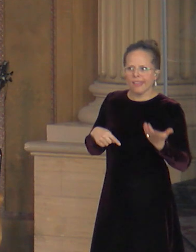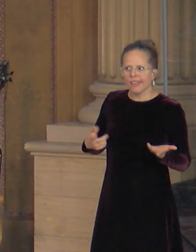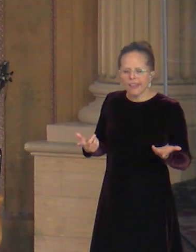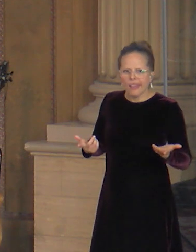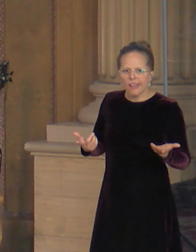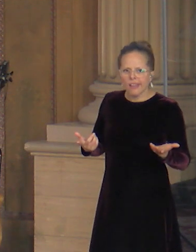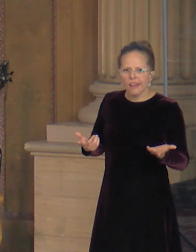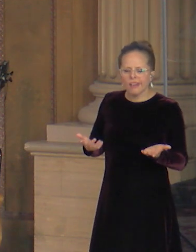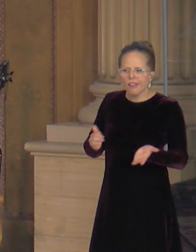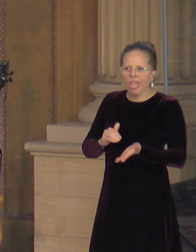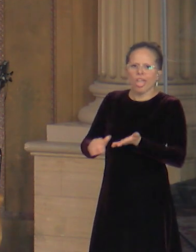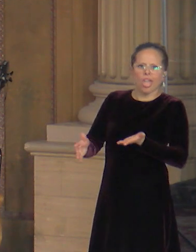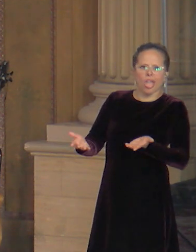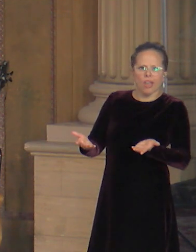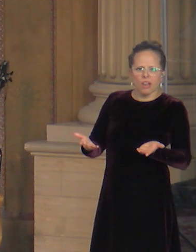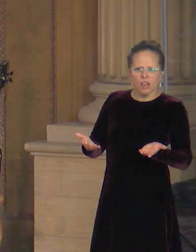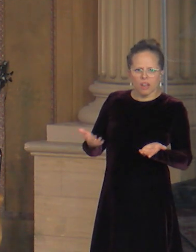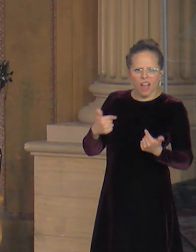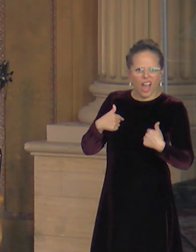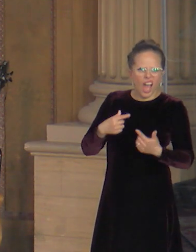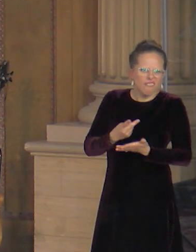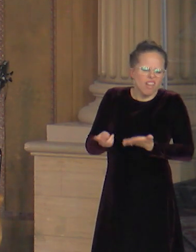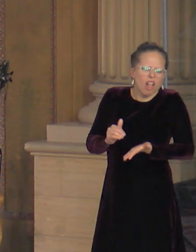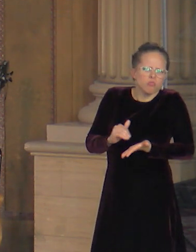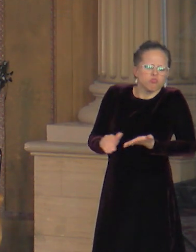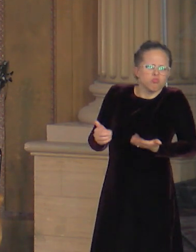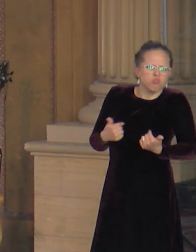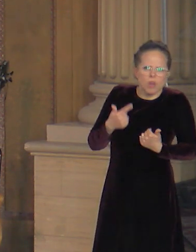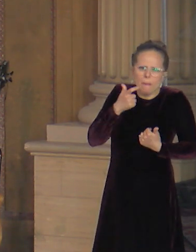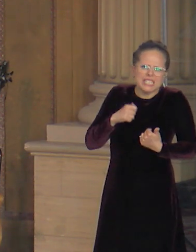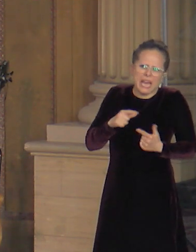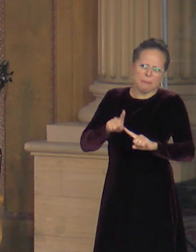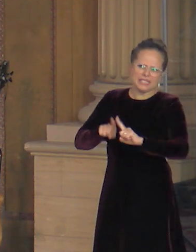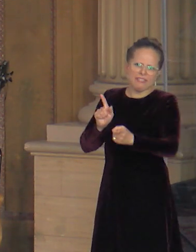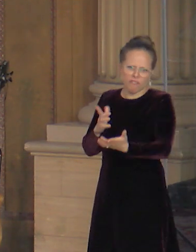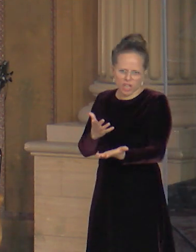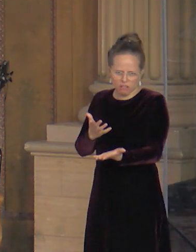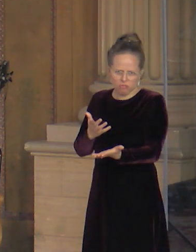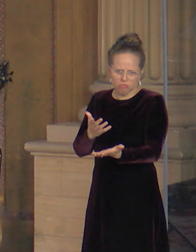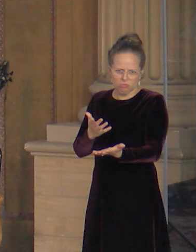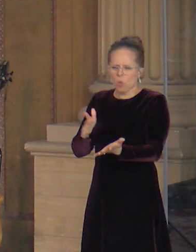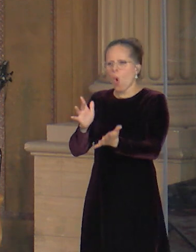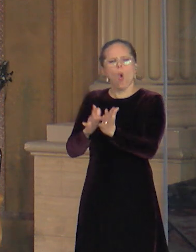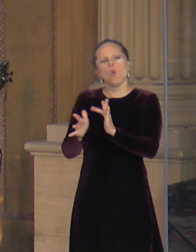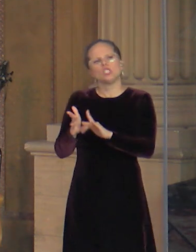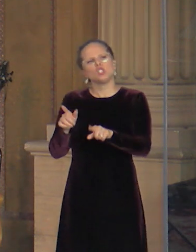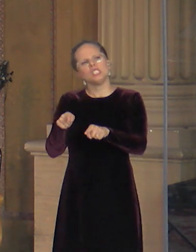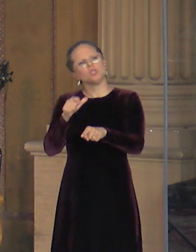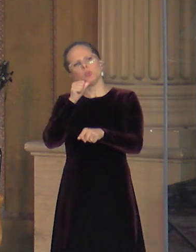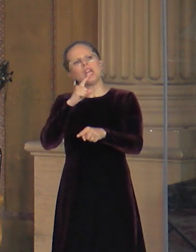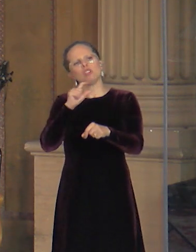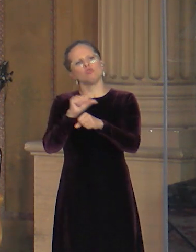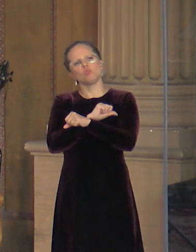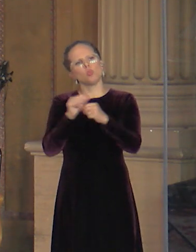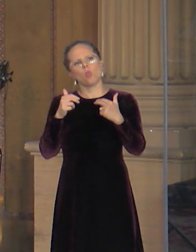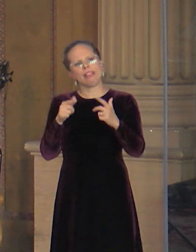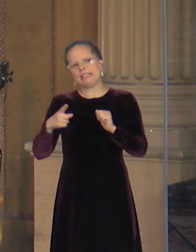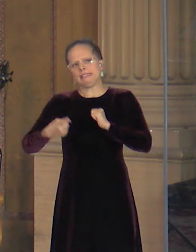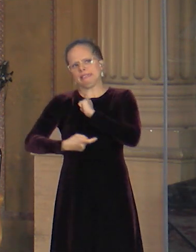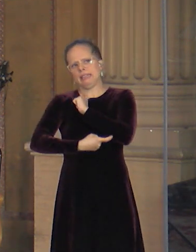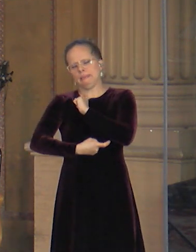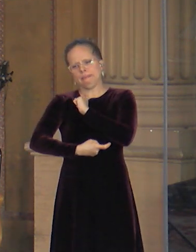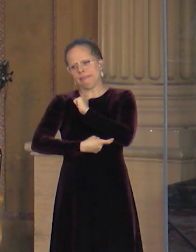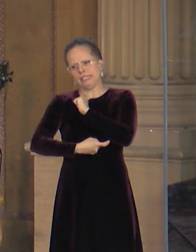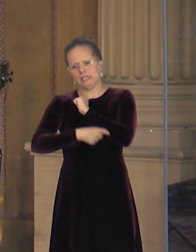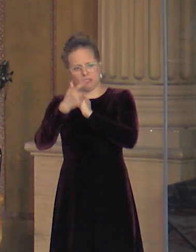kind of excused when I fall they might be able to say he wasn't really tempted he wasn't truly human because when it got